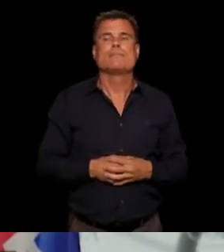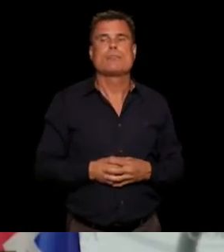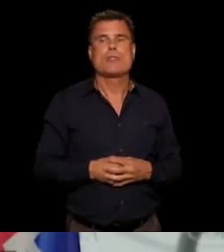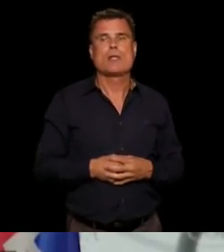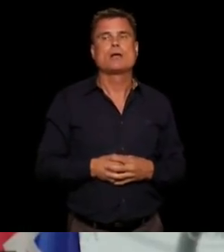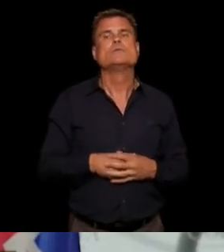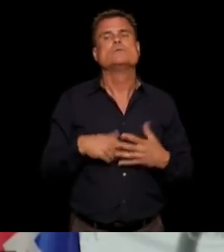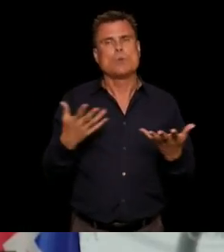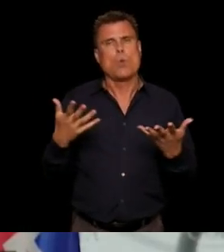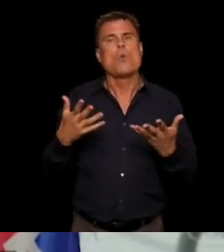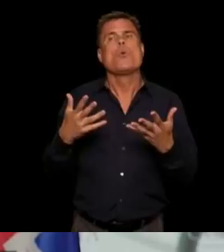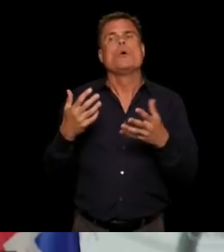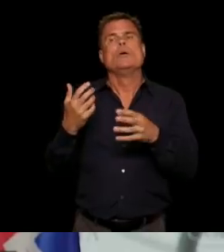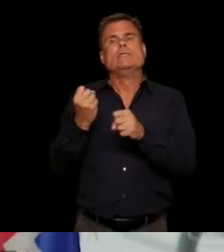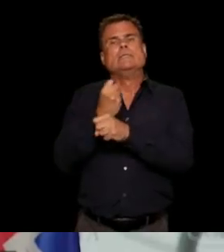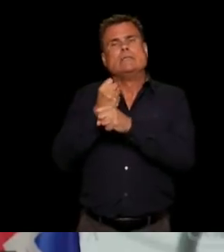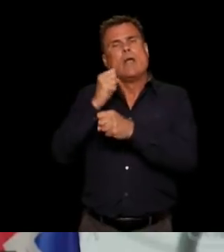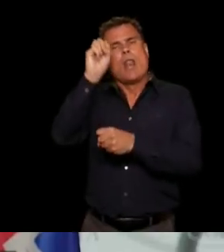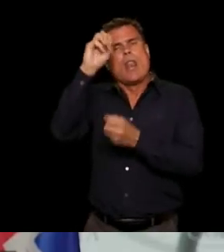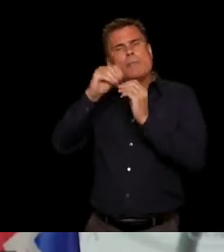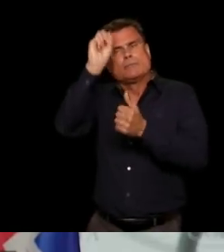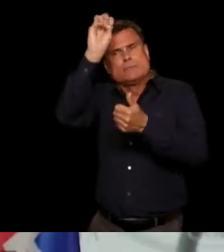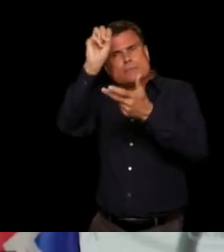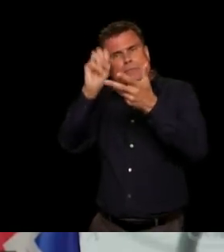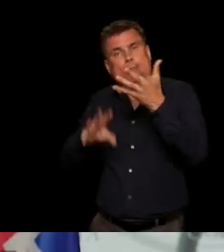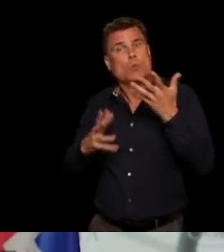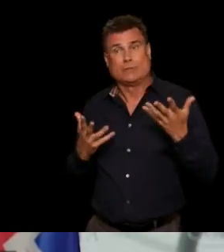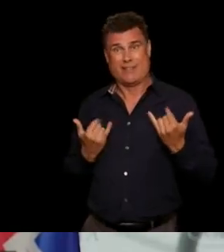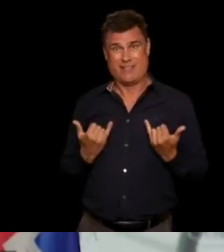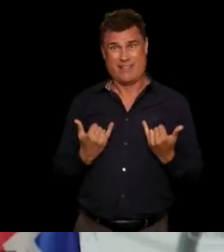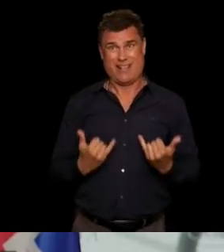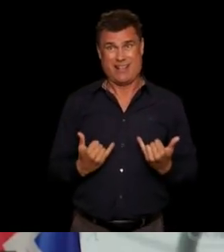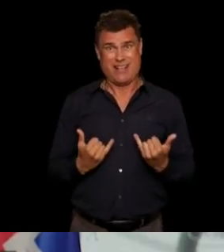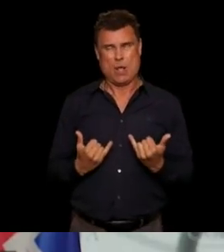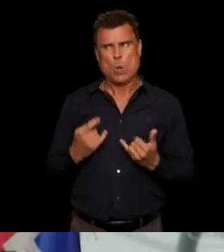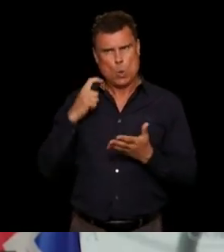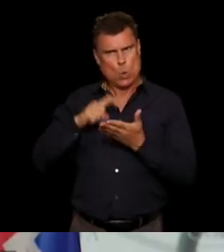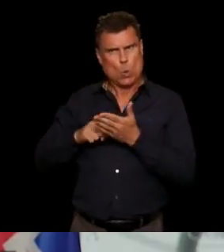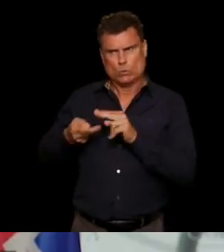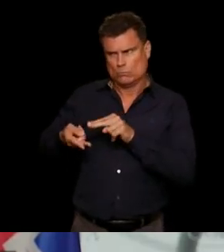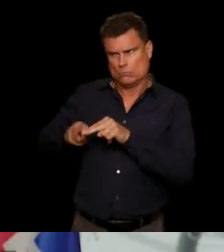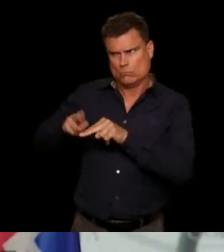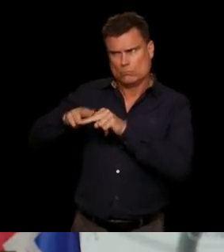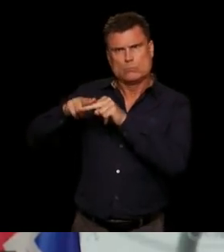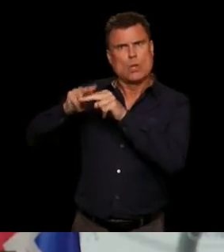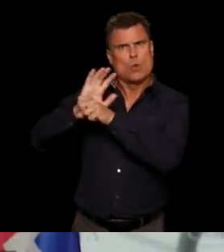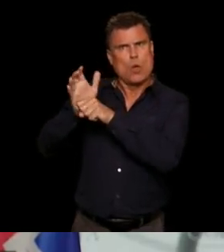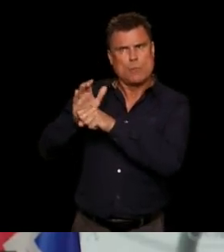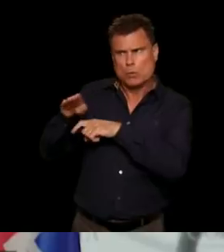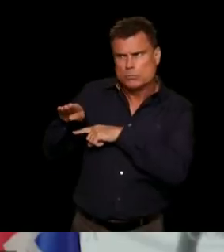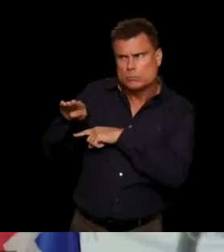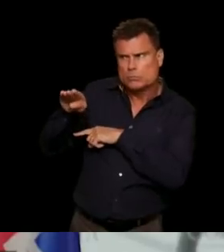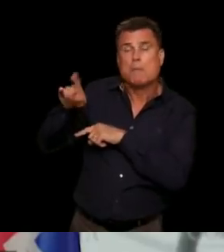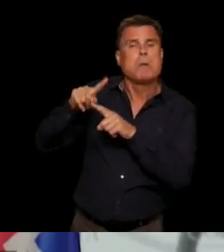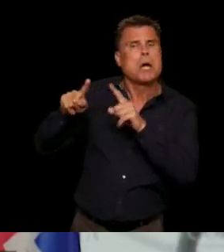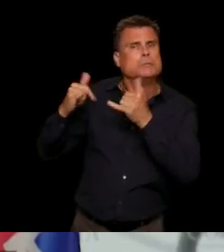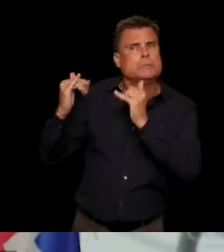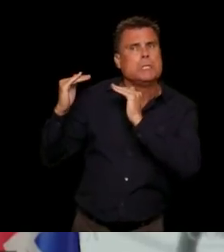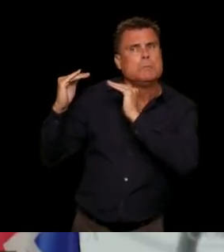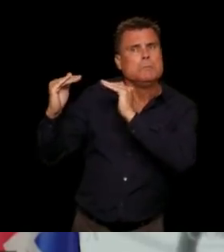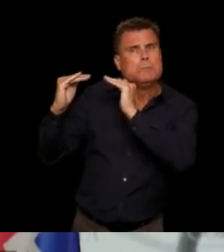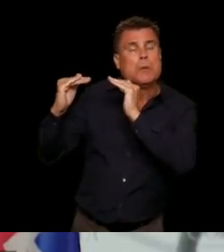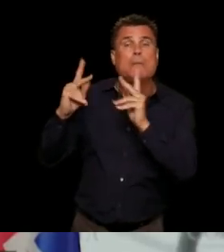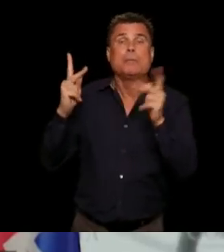Columbia. The number at this time is relatively stable, but we are continuing to see them. The number of people in hospital and intensive care